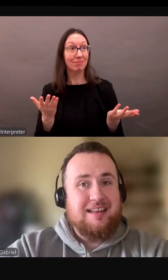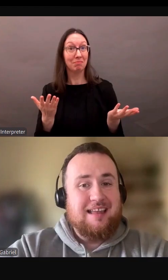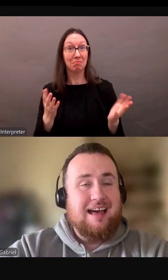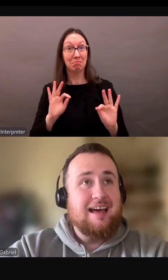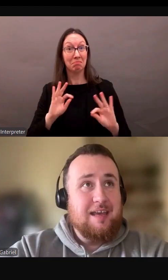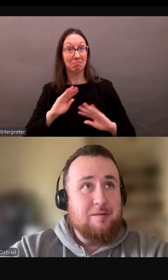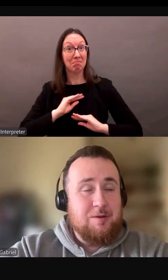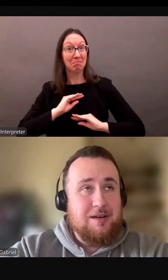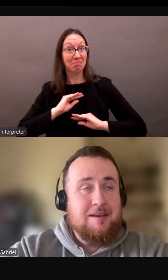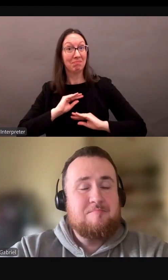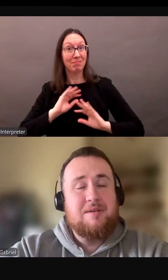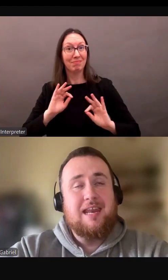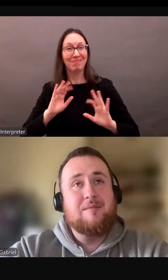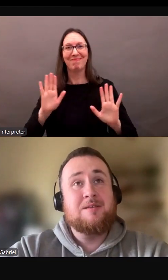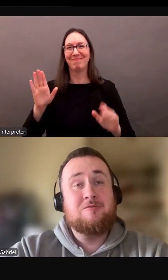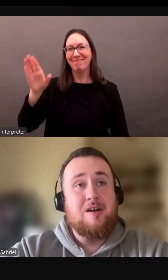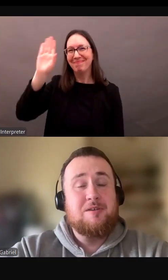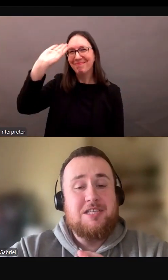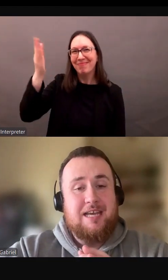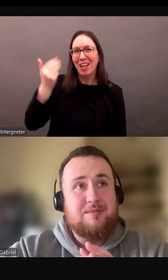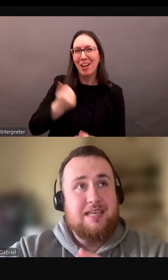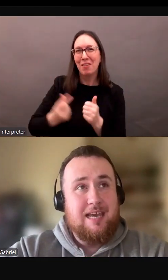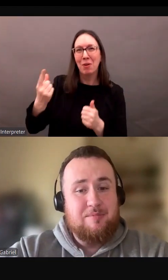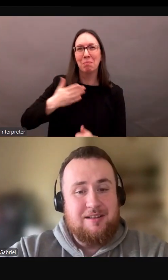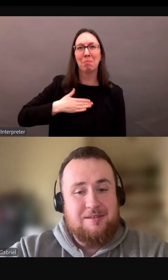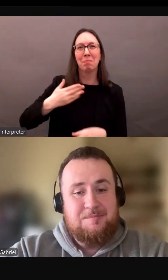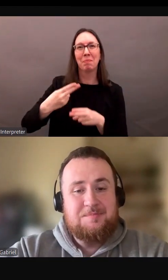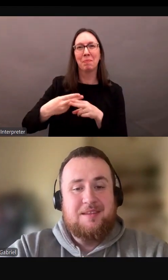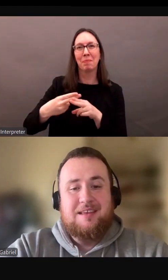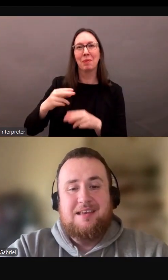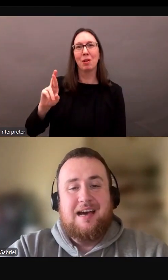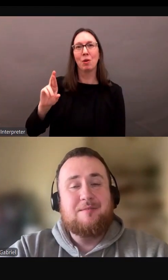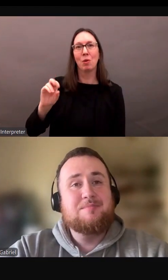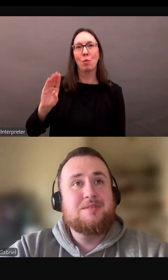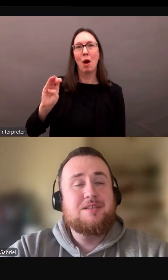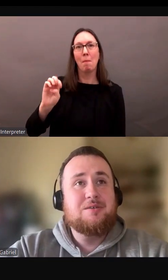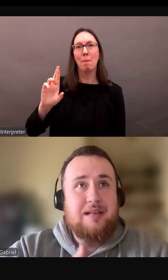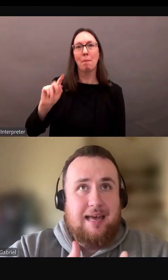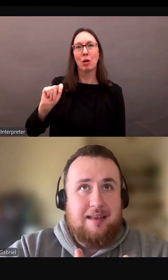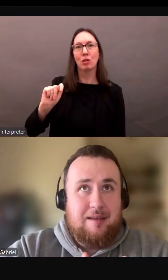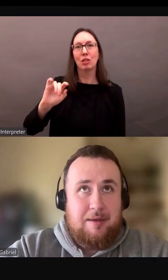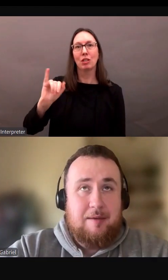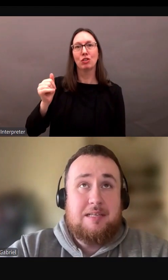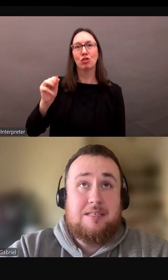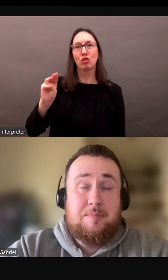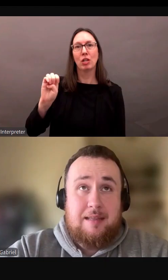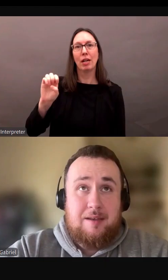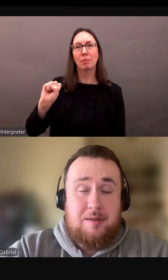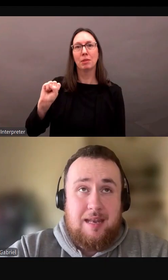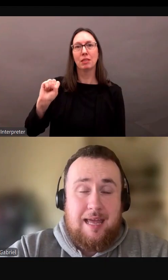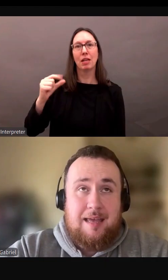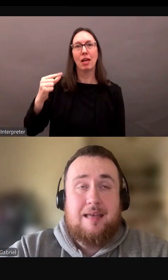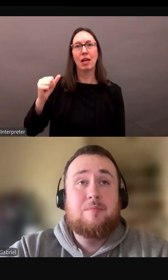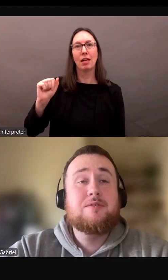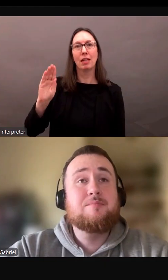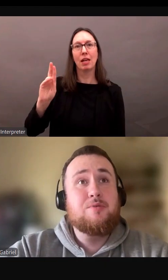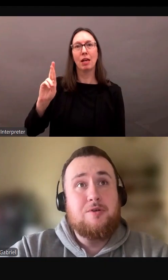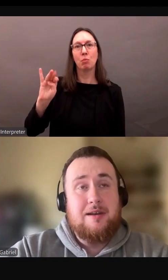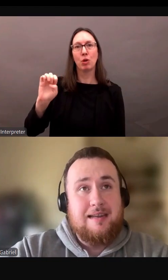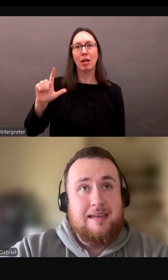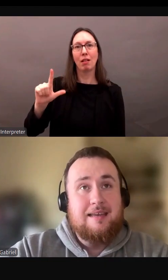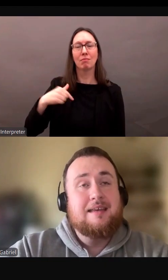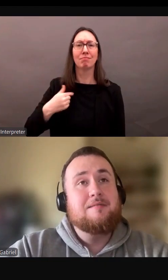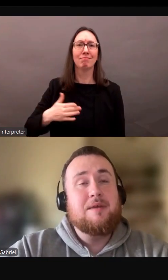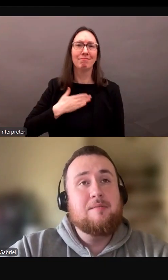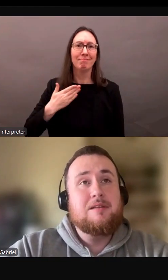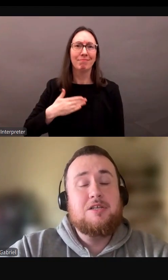Perfect. Hi, everyone. My name is Robert James Gabriel. I'm so glad I'm able to speak to you today, and most